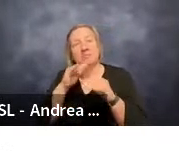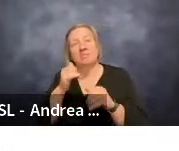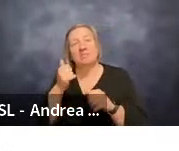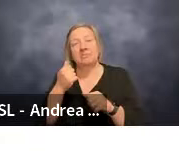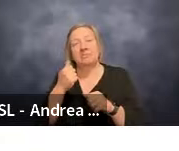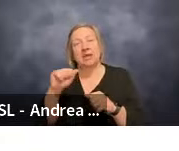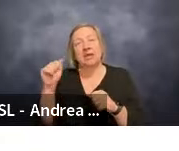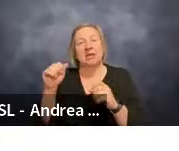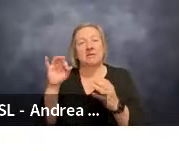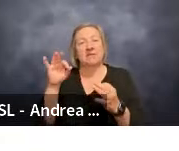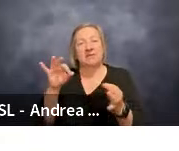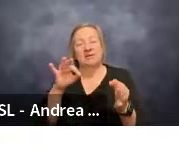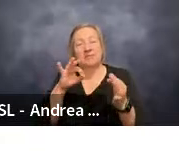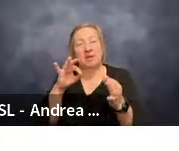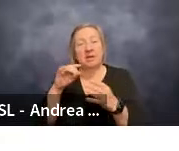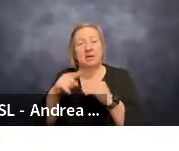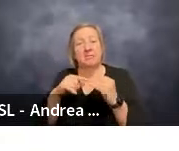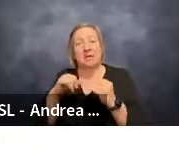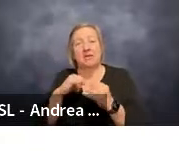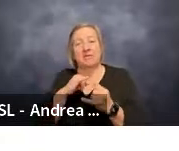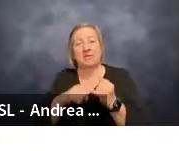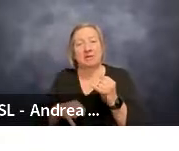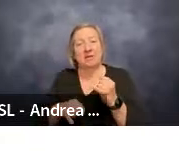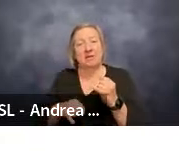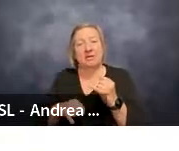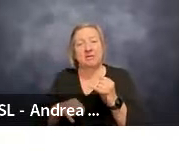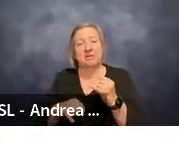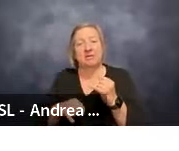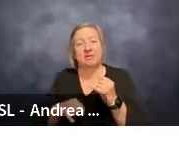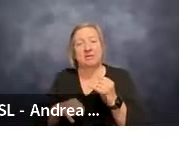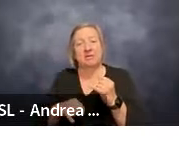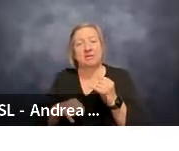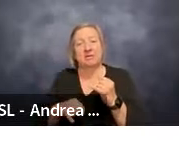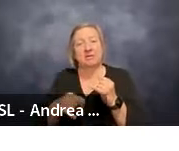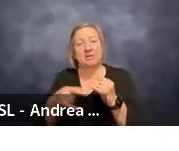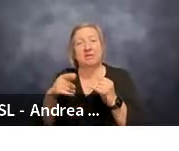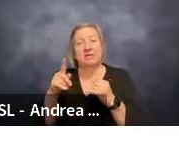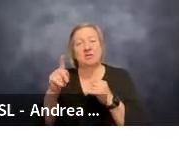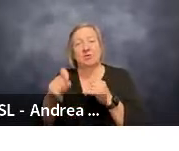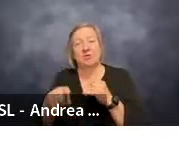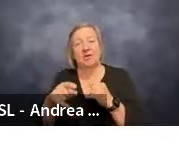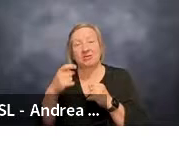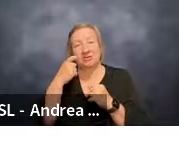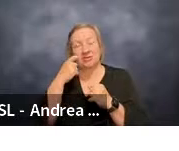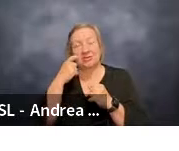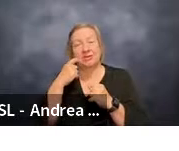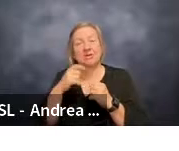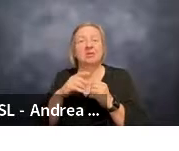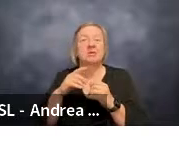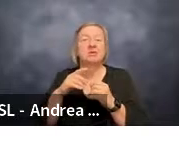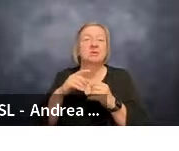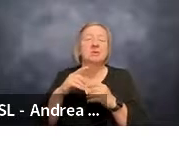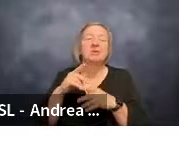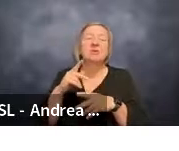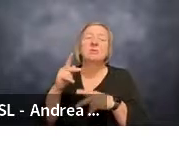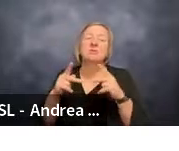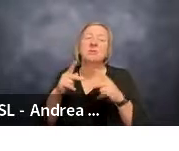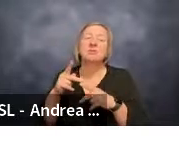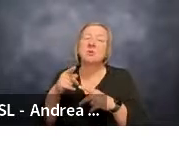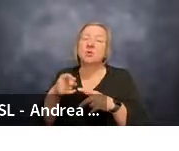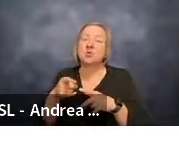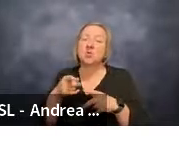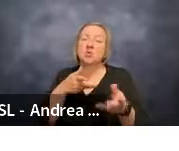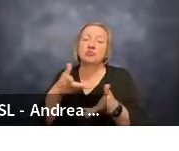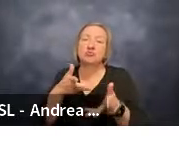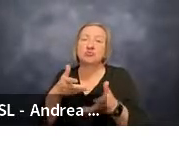any feedback on that last polling question in terms of the folks that you're